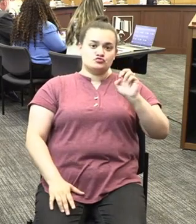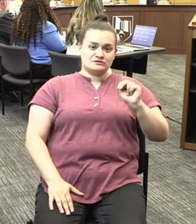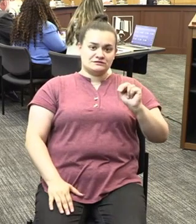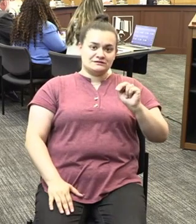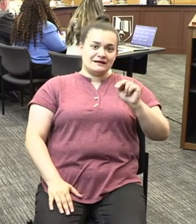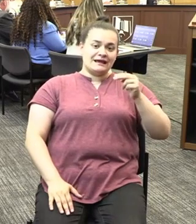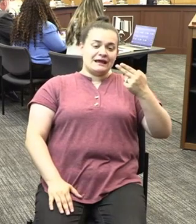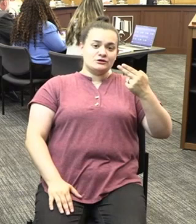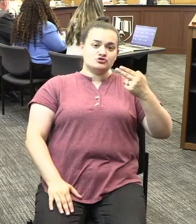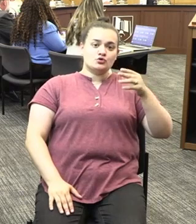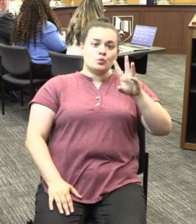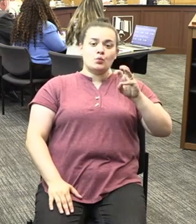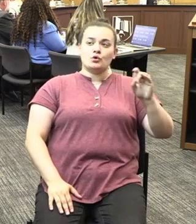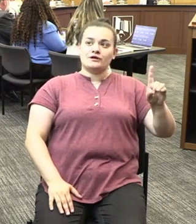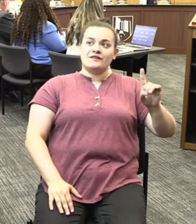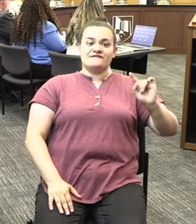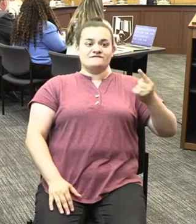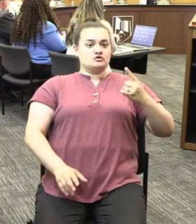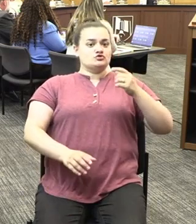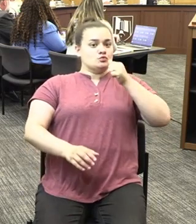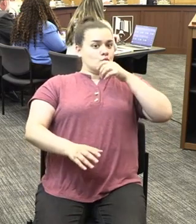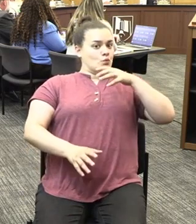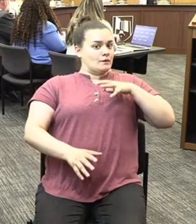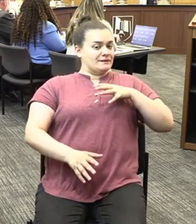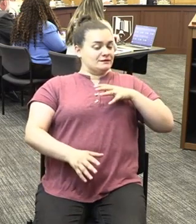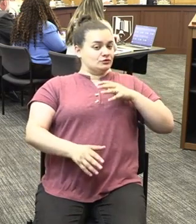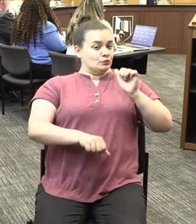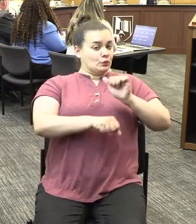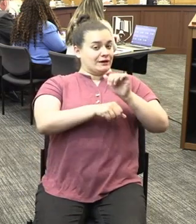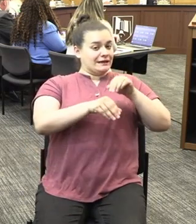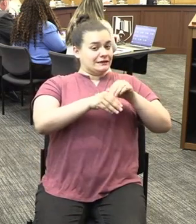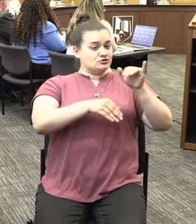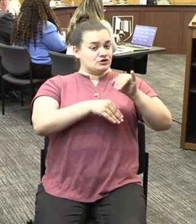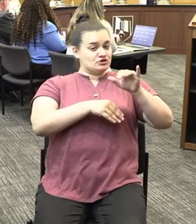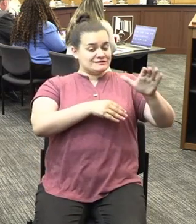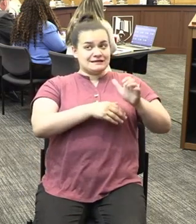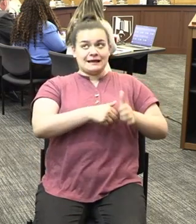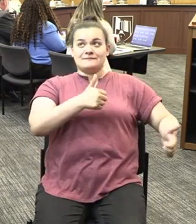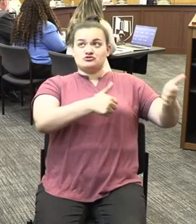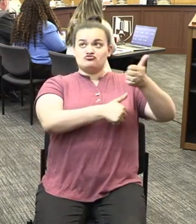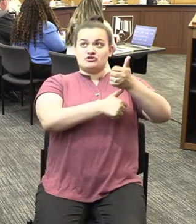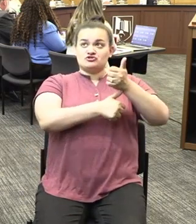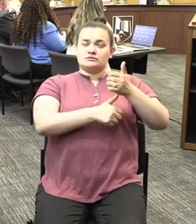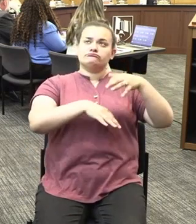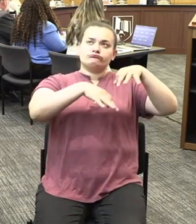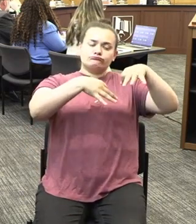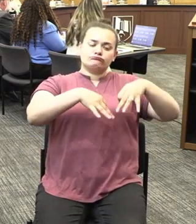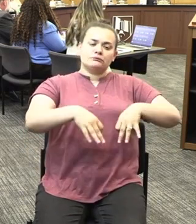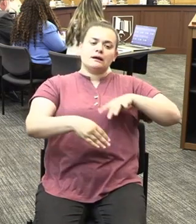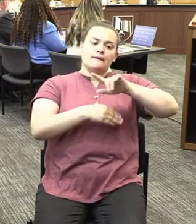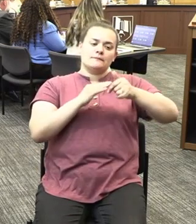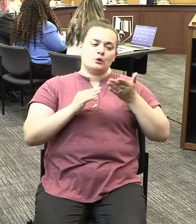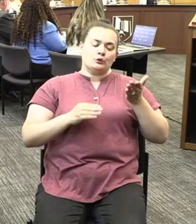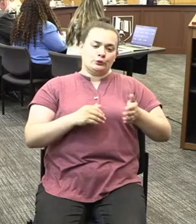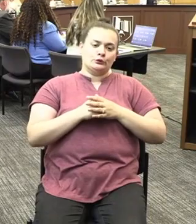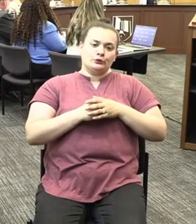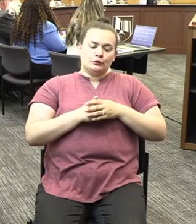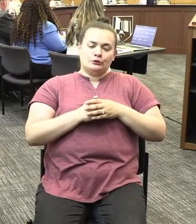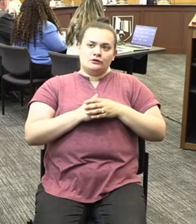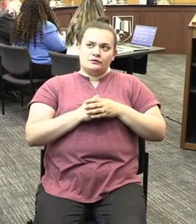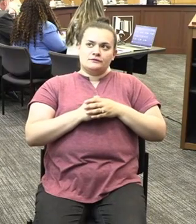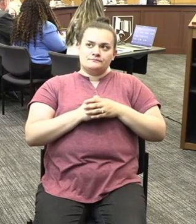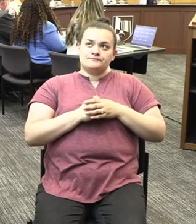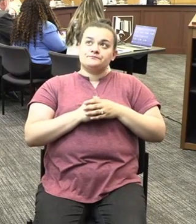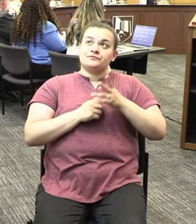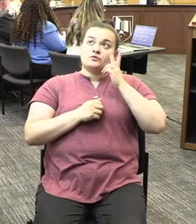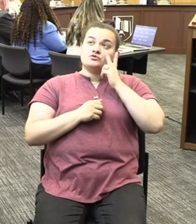the first, woman to work in JJC administration. And it goes on to explain a little bit about her. On that, you'll